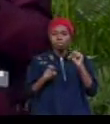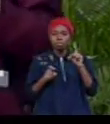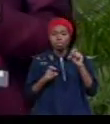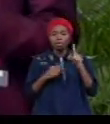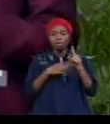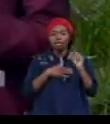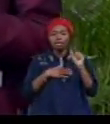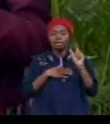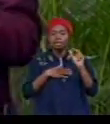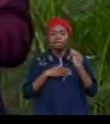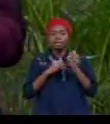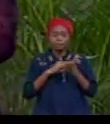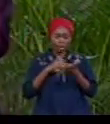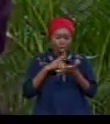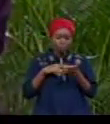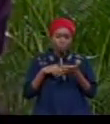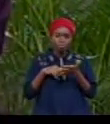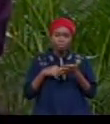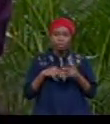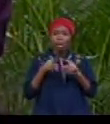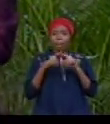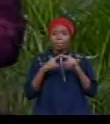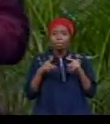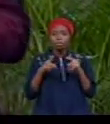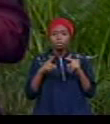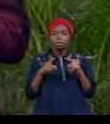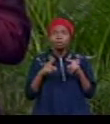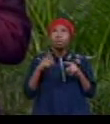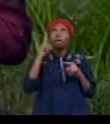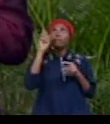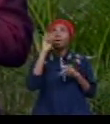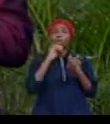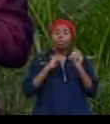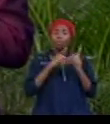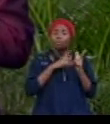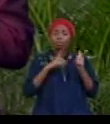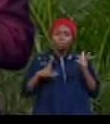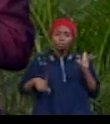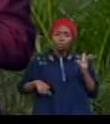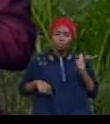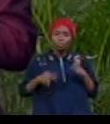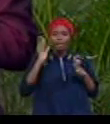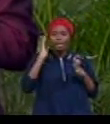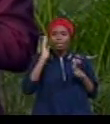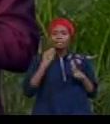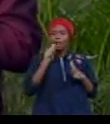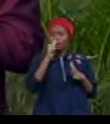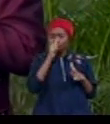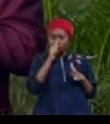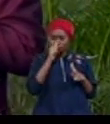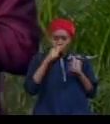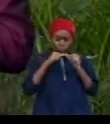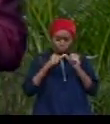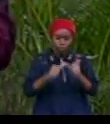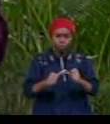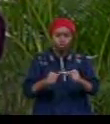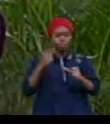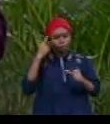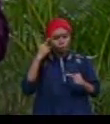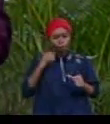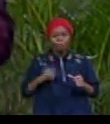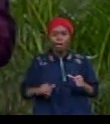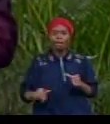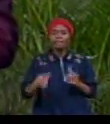read. But thou, O Lord, shall endure forever. Shall I hear amen from you?